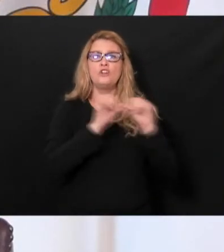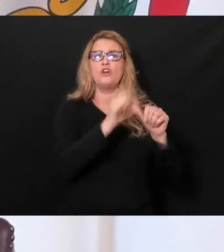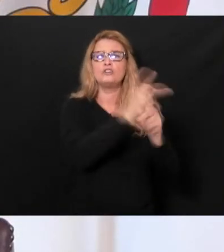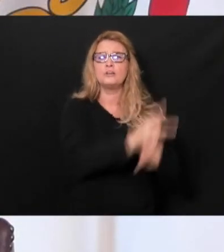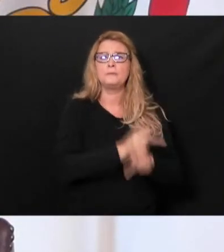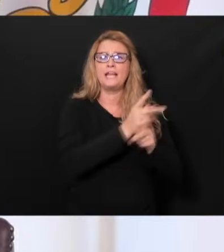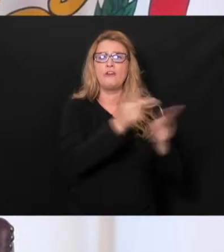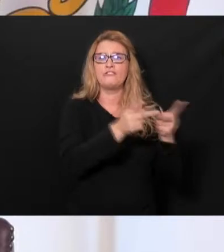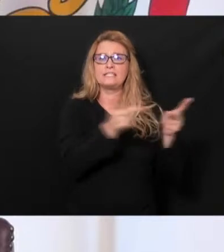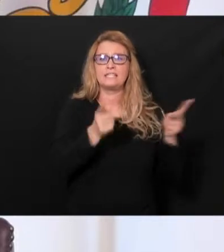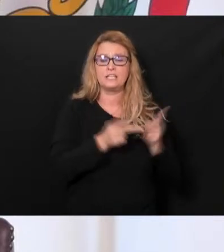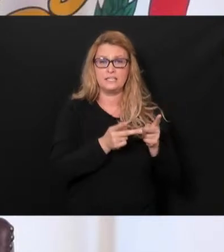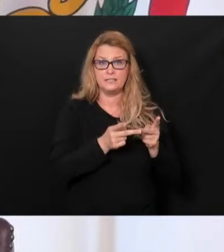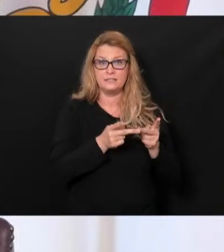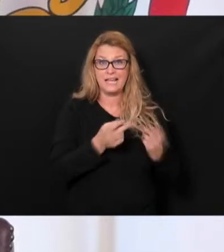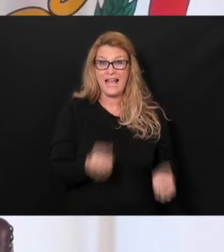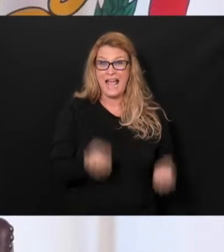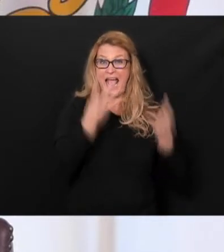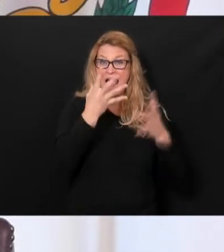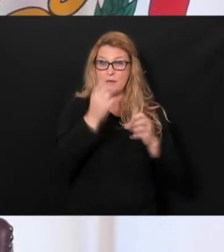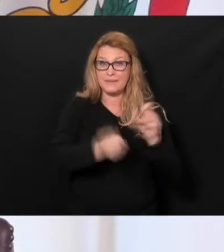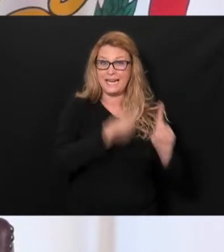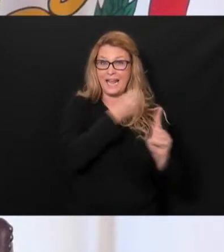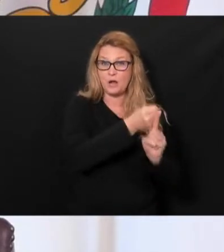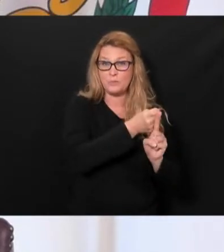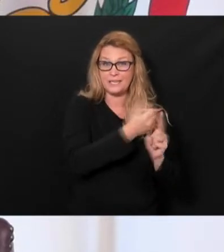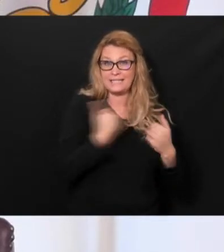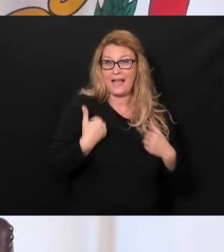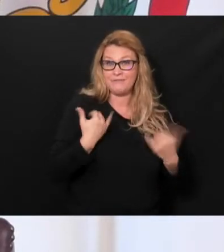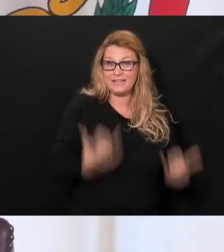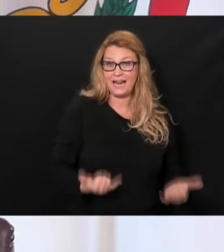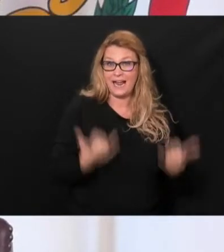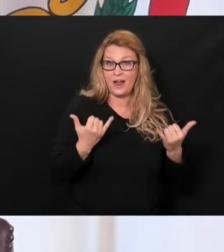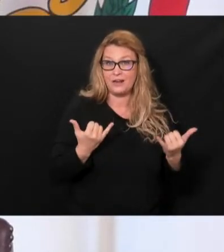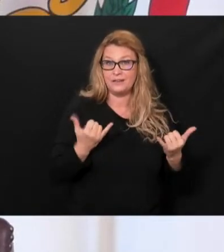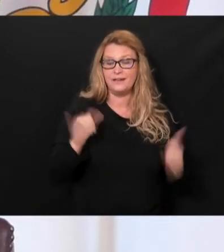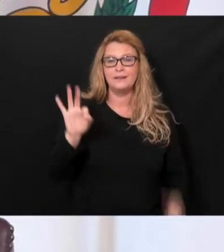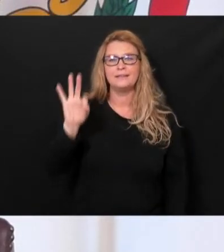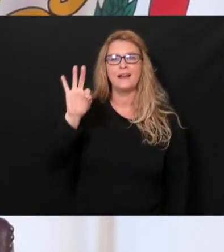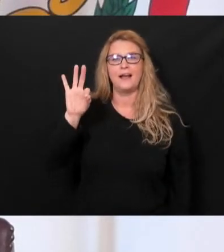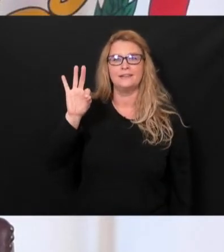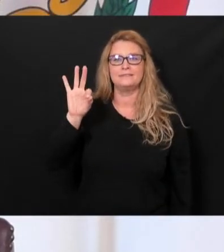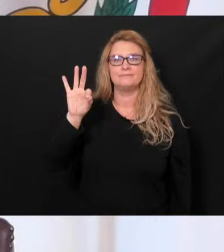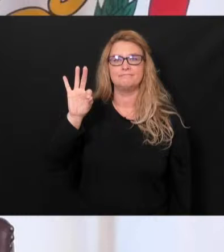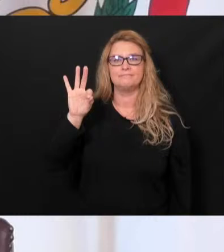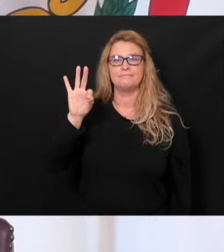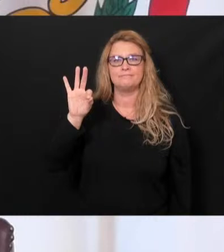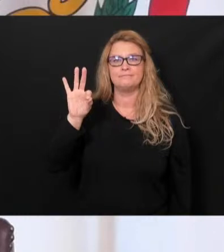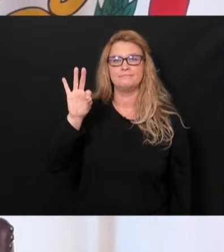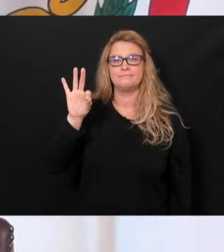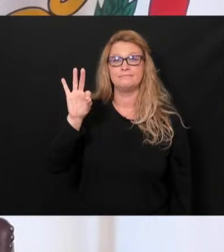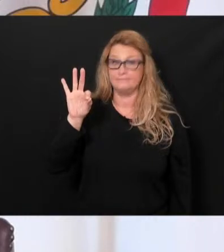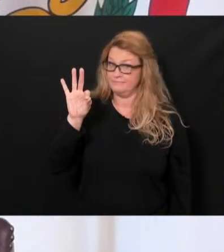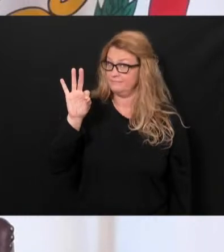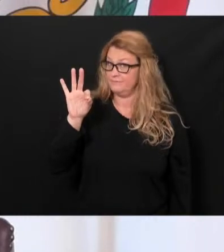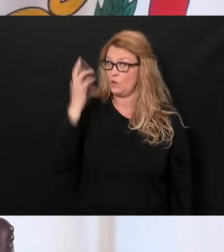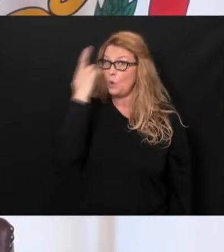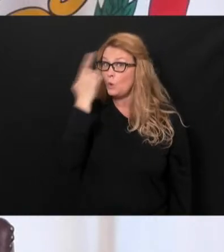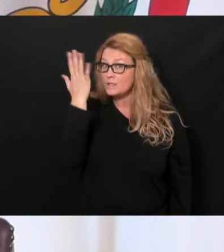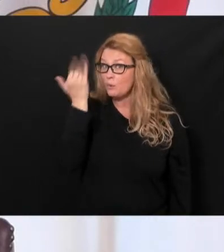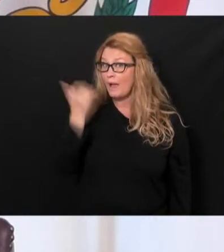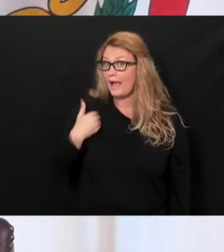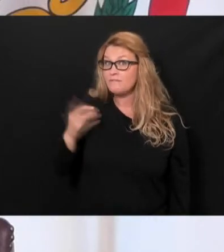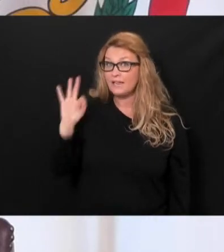facilities. You know how many outbreaks we have in long-term care facilities today? 9. There's got to be a reason, doesn't